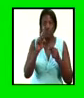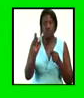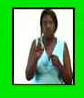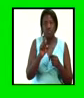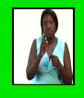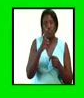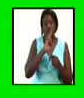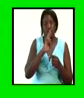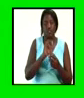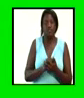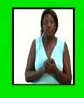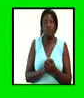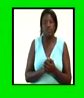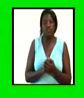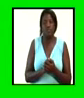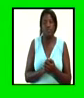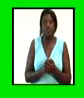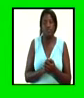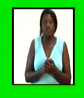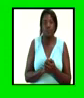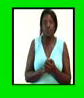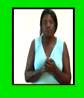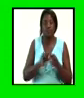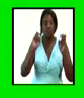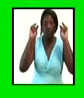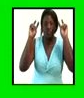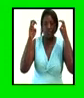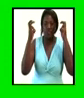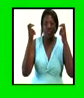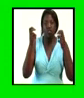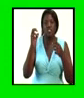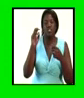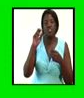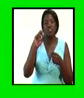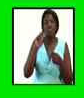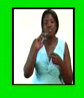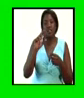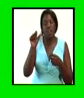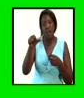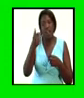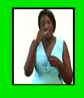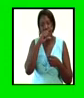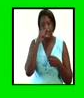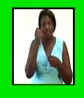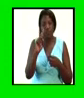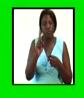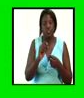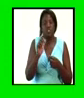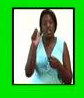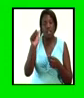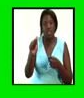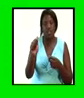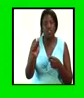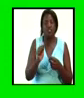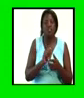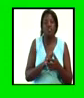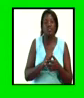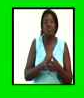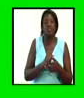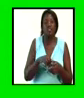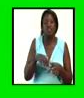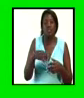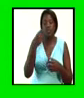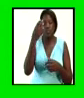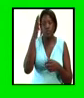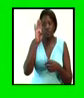answer. Quotation marks are also called A. Direct speech, B.